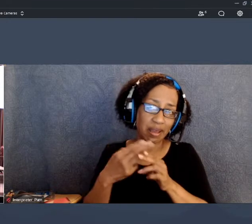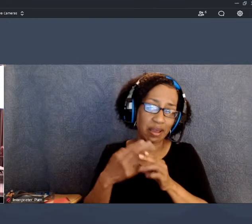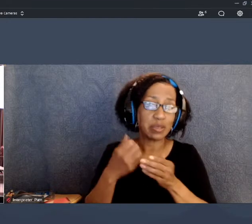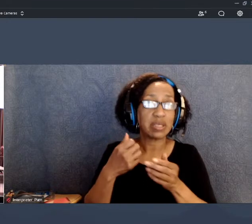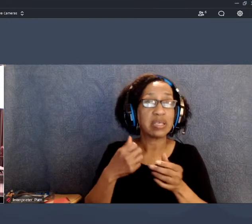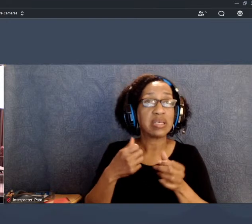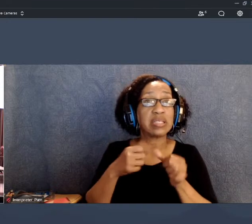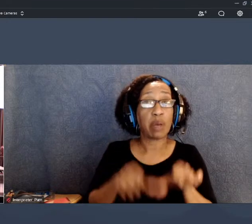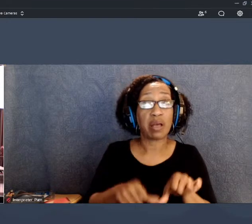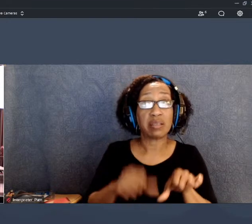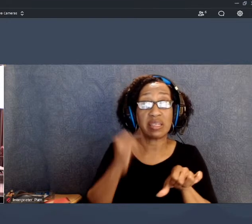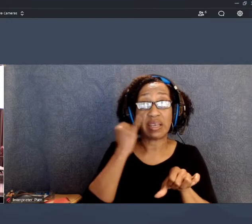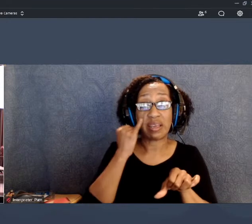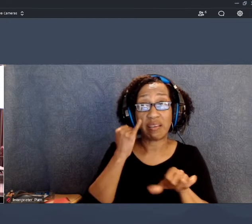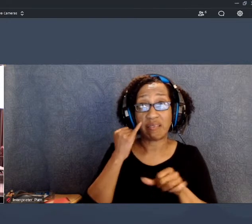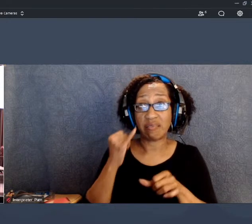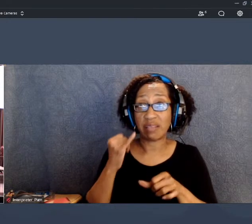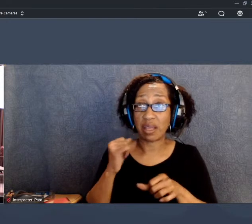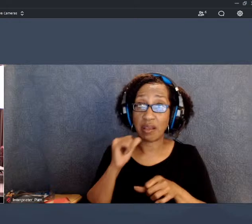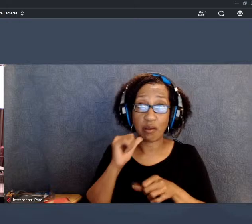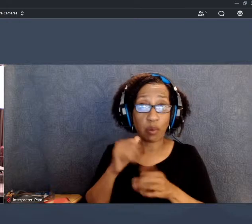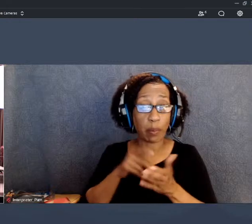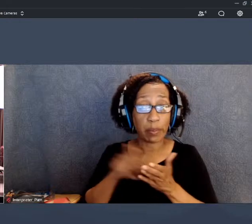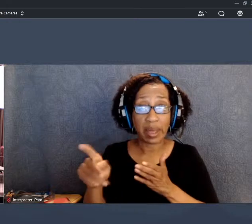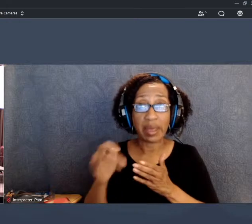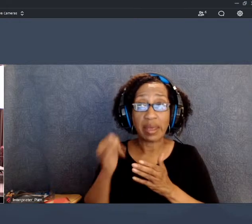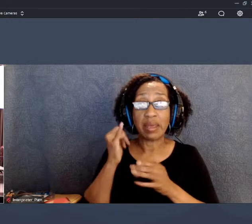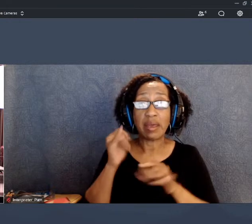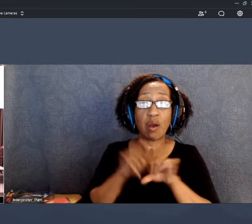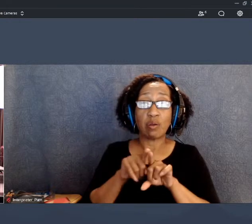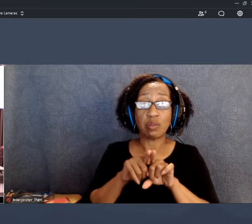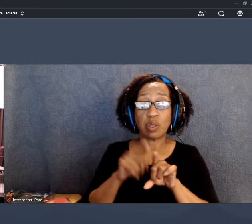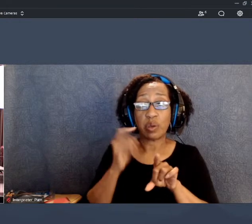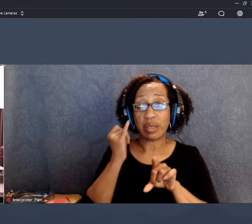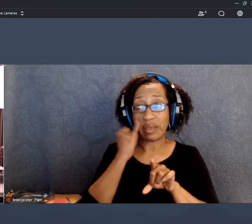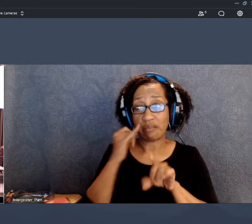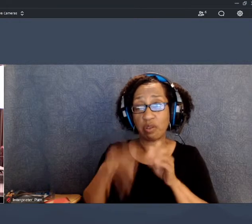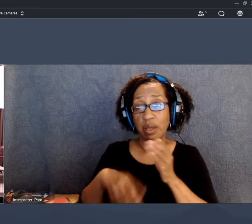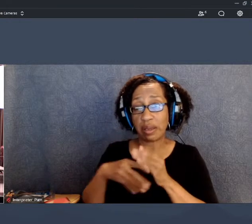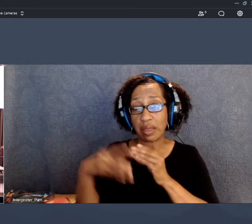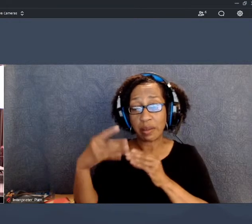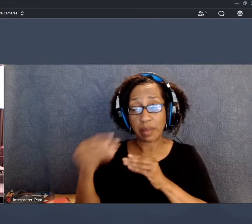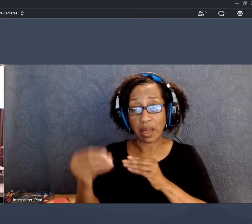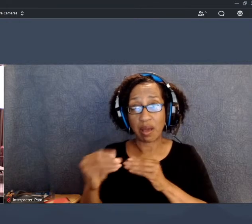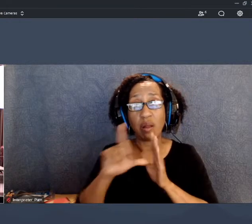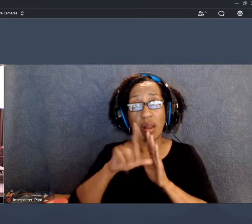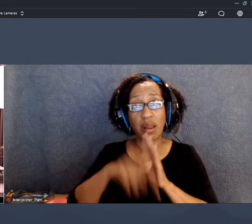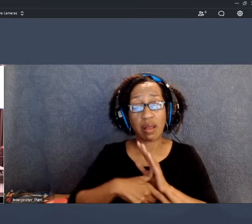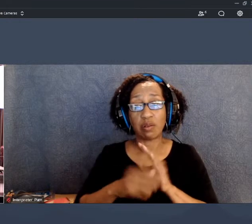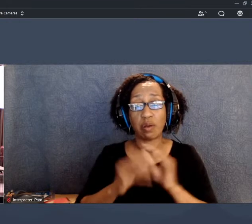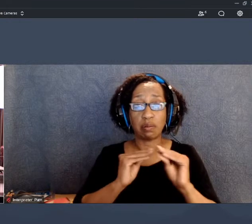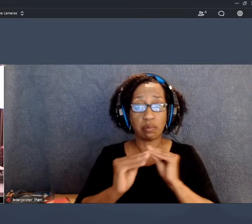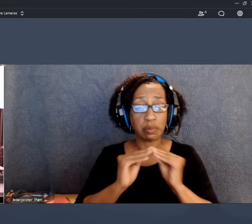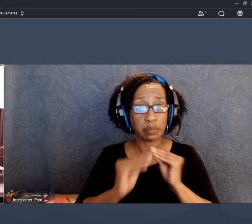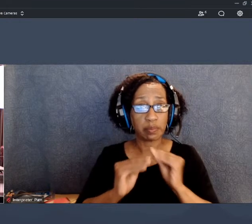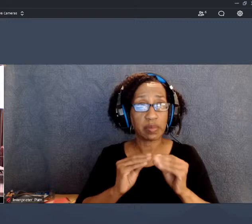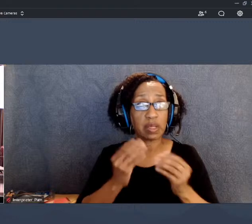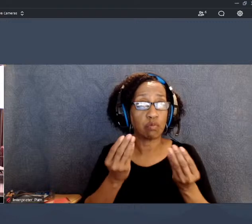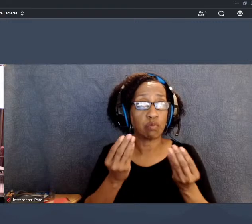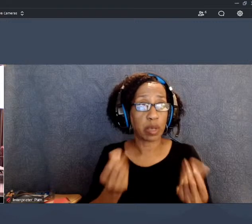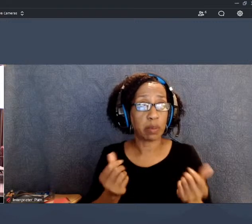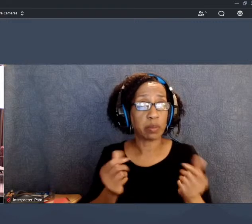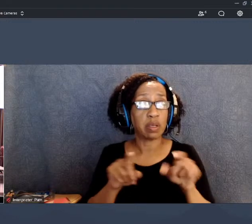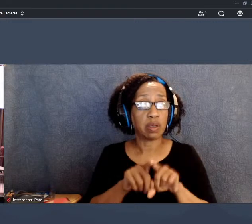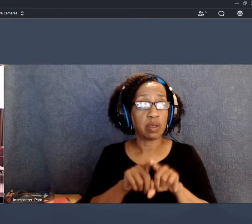deposit to make repairs to a property and also effectuate whatever FED process that you have,